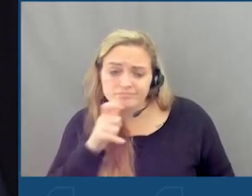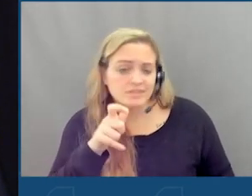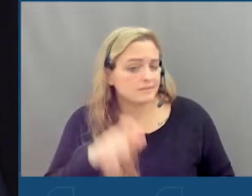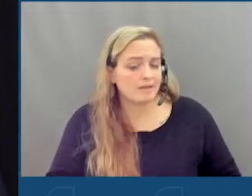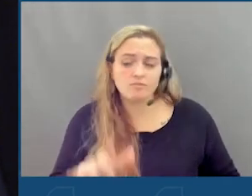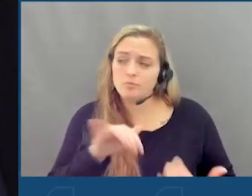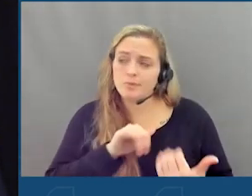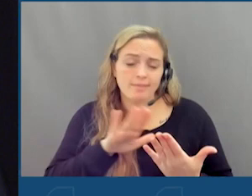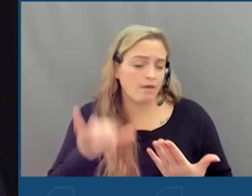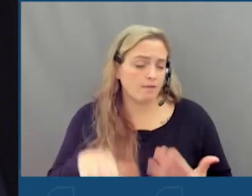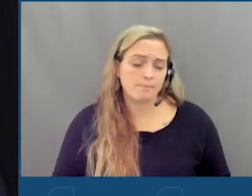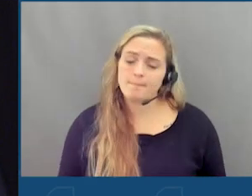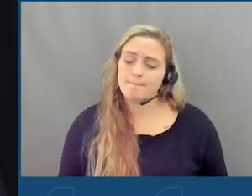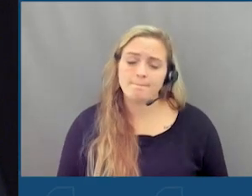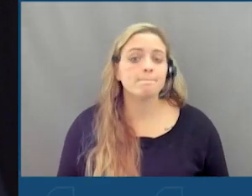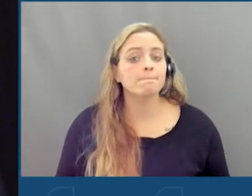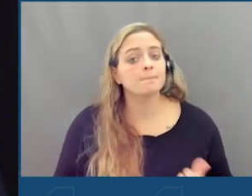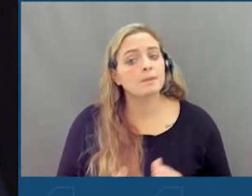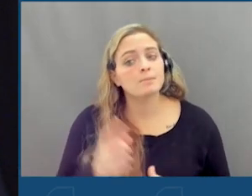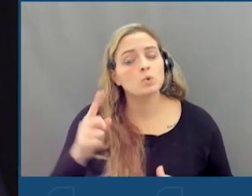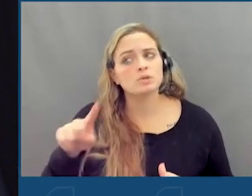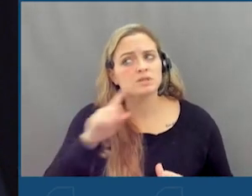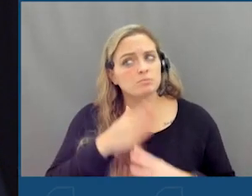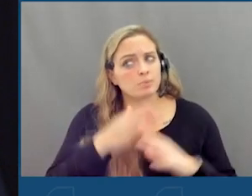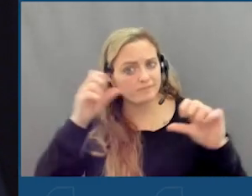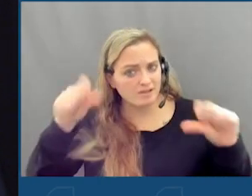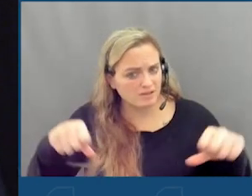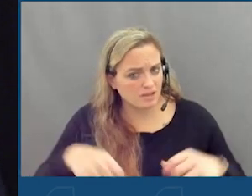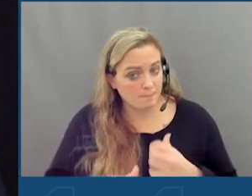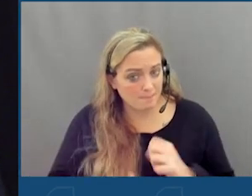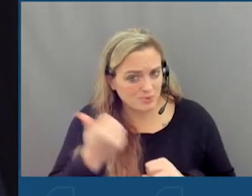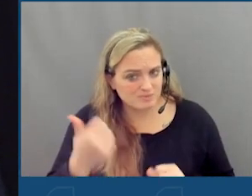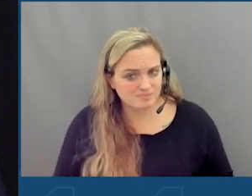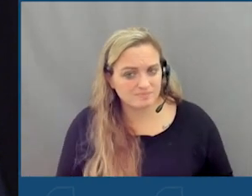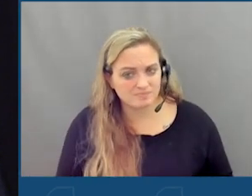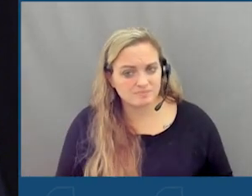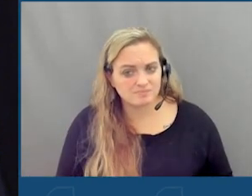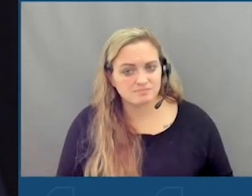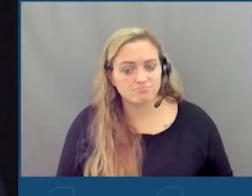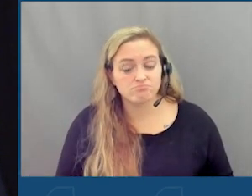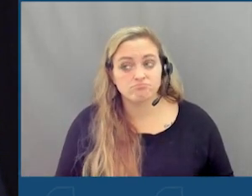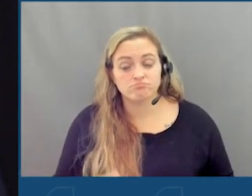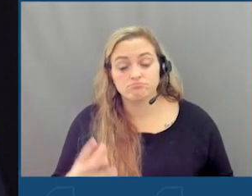way. Most of these are preventable. And